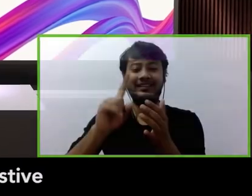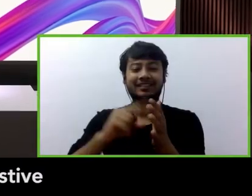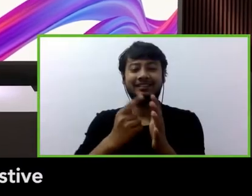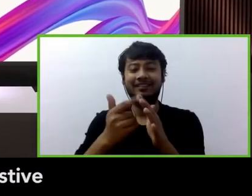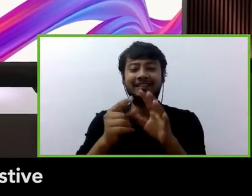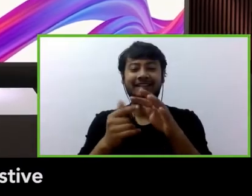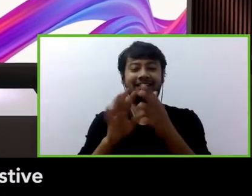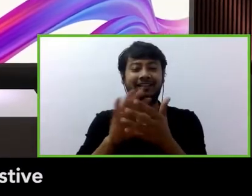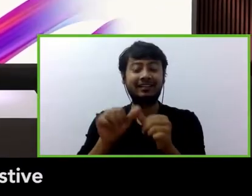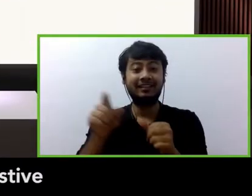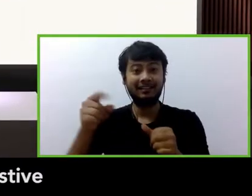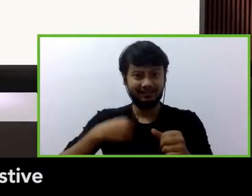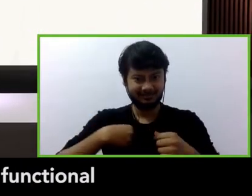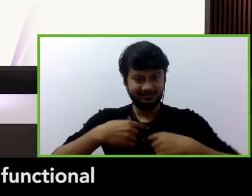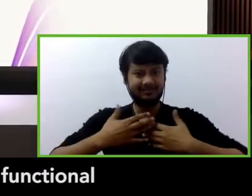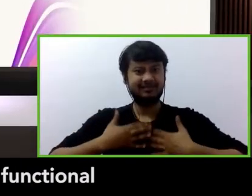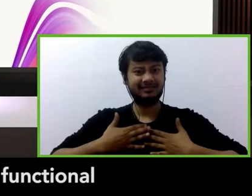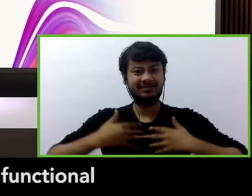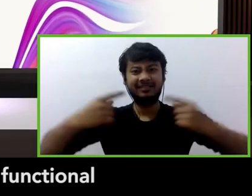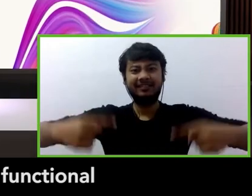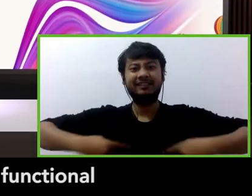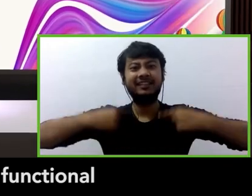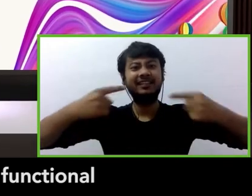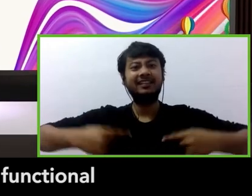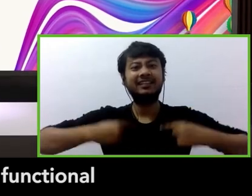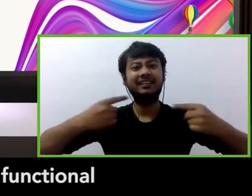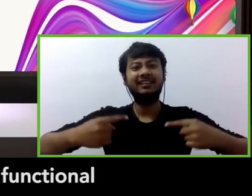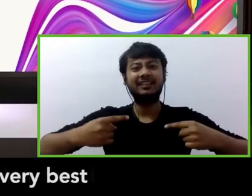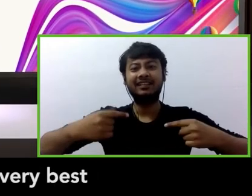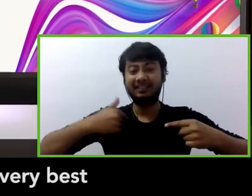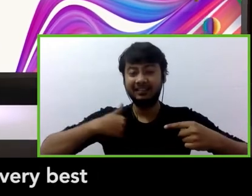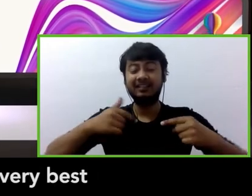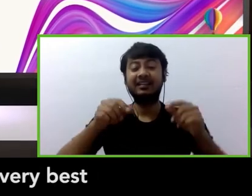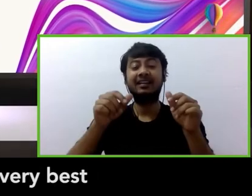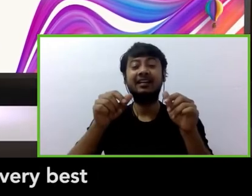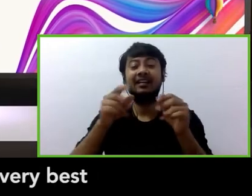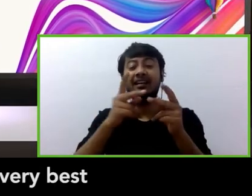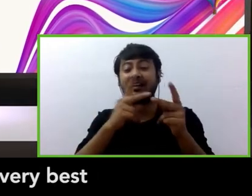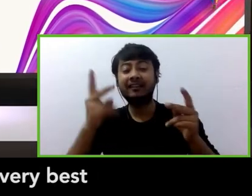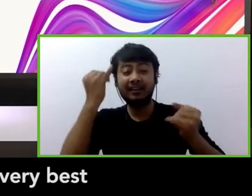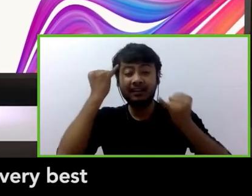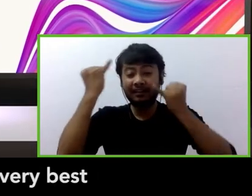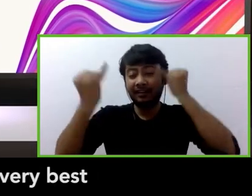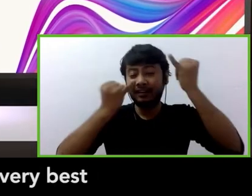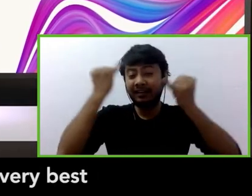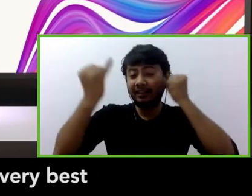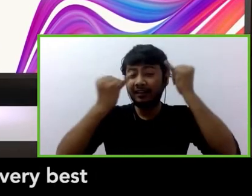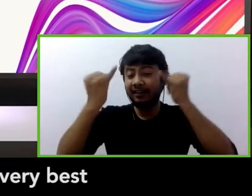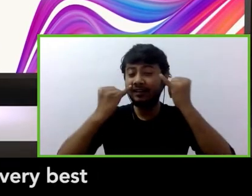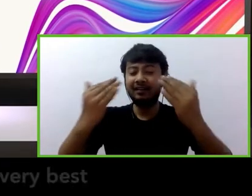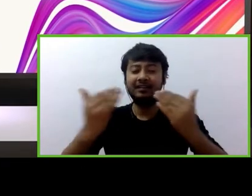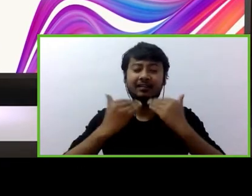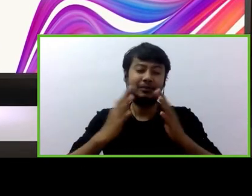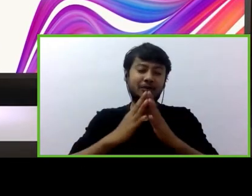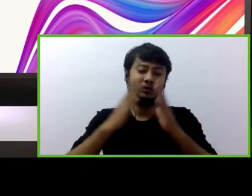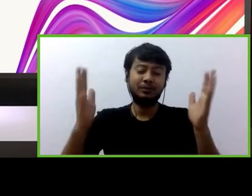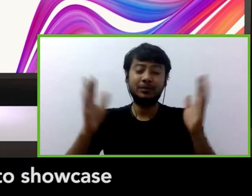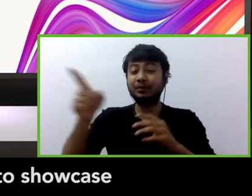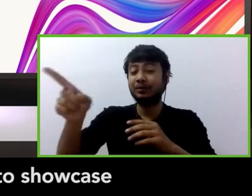myself, assistive devices have played a huge role in my functional independence. I wish NeoMotion the very